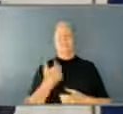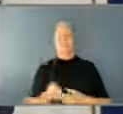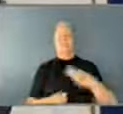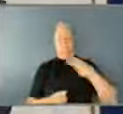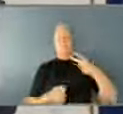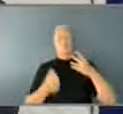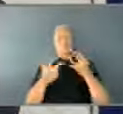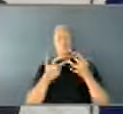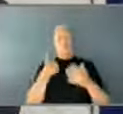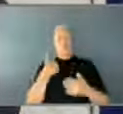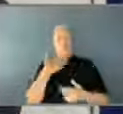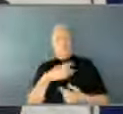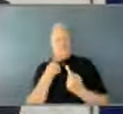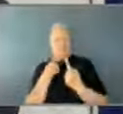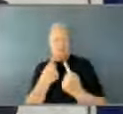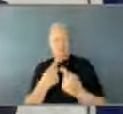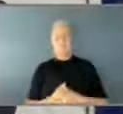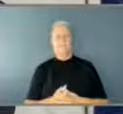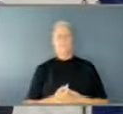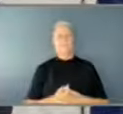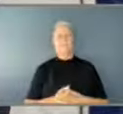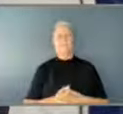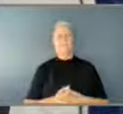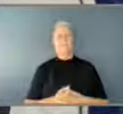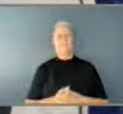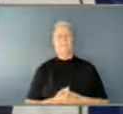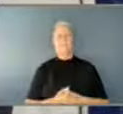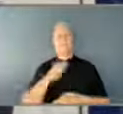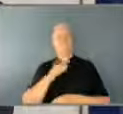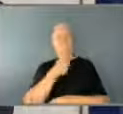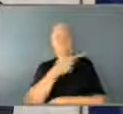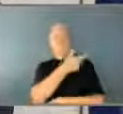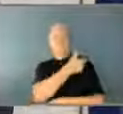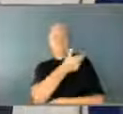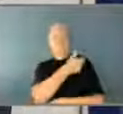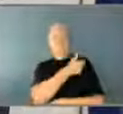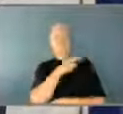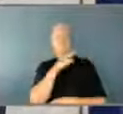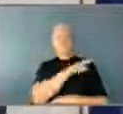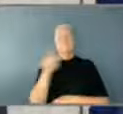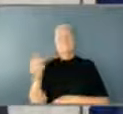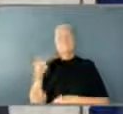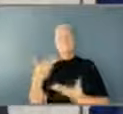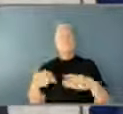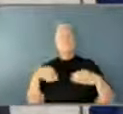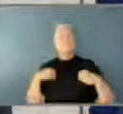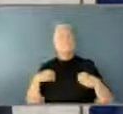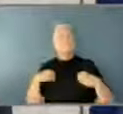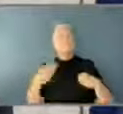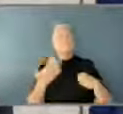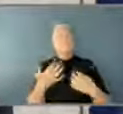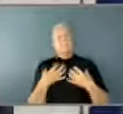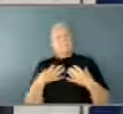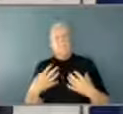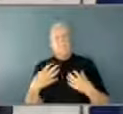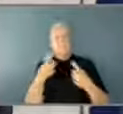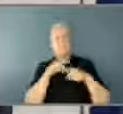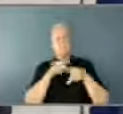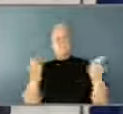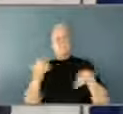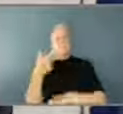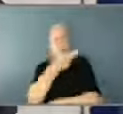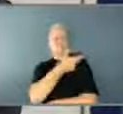highlight. Uptake of the vaccine is very important, and the more Australians we have vaccinated, the better.